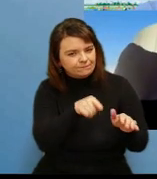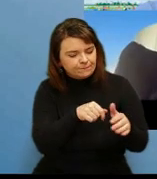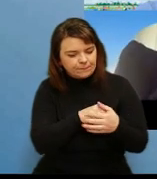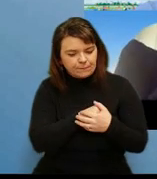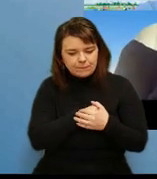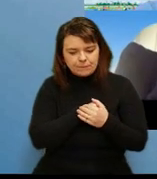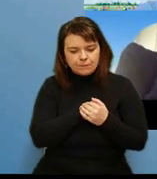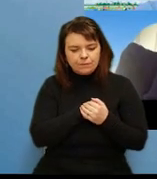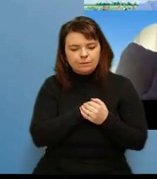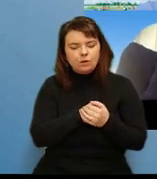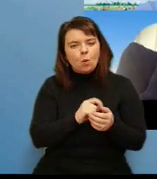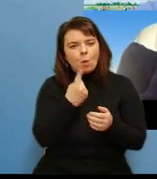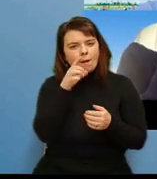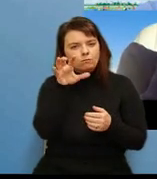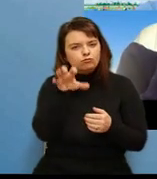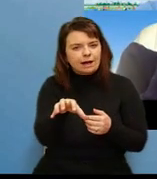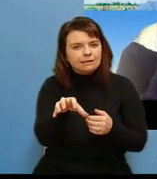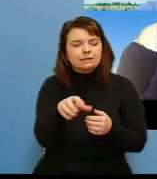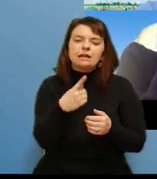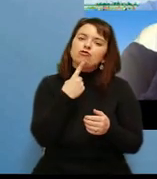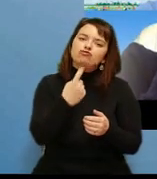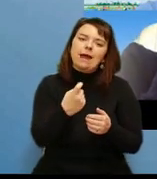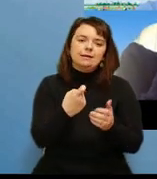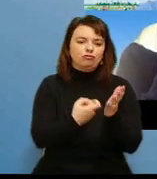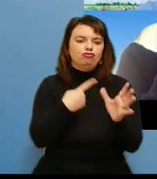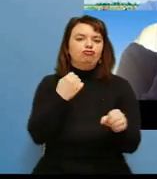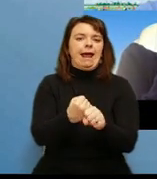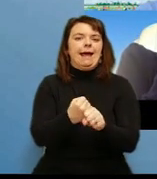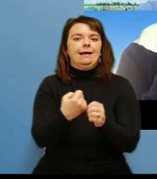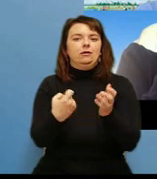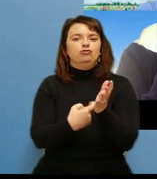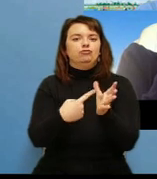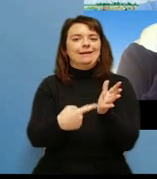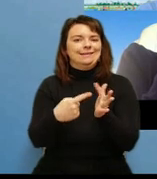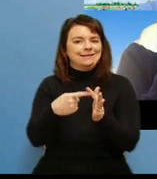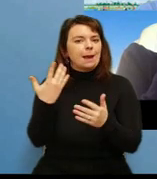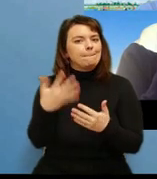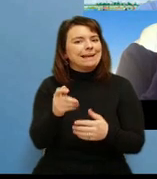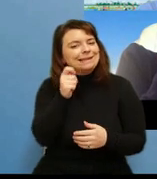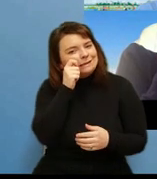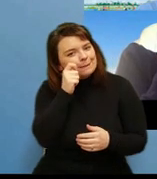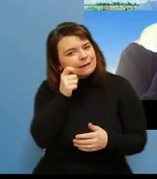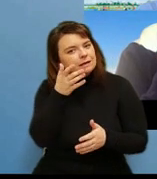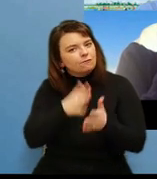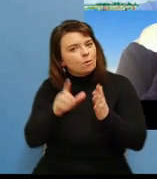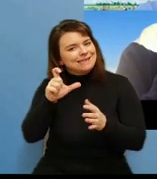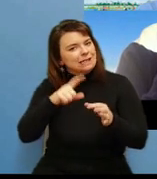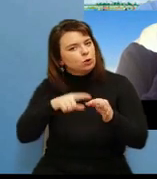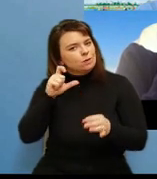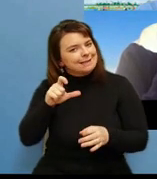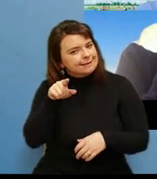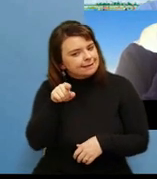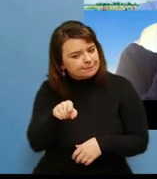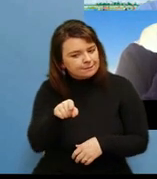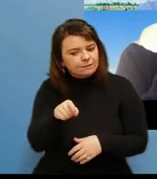And I'm really pleased to say the 1 practice that it has got a red rag rating